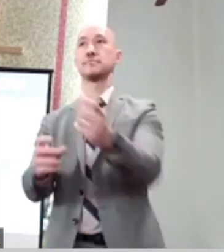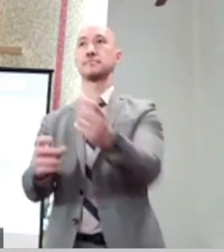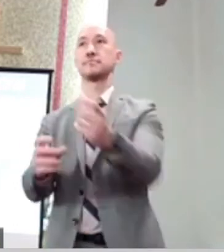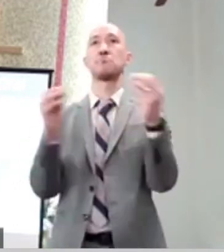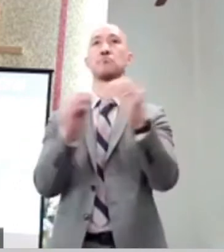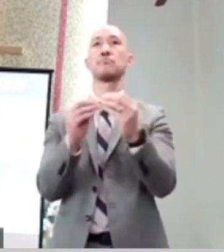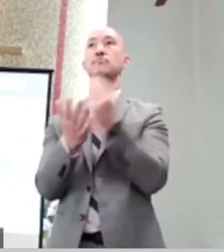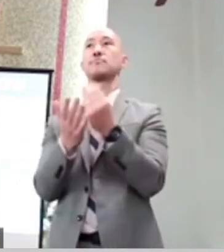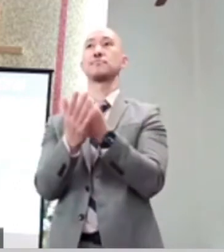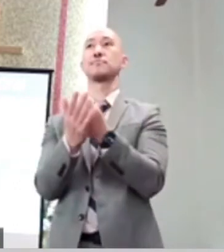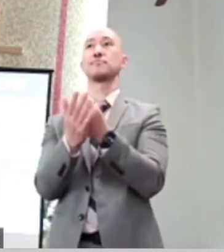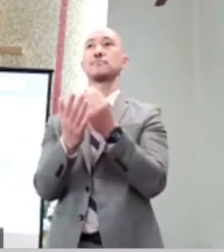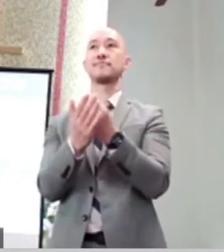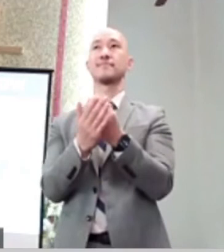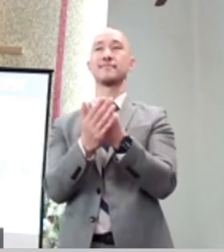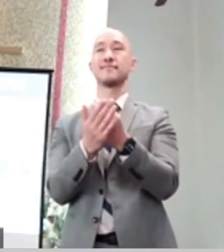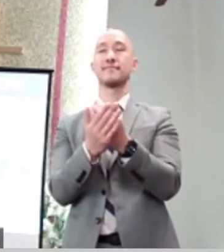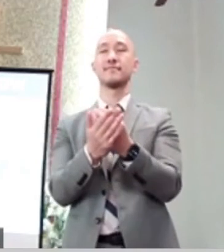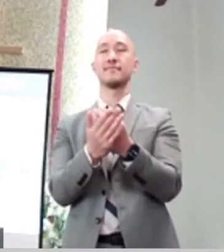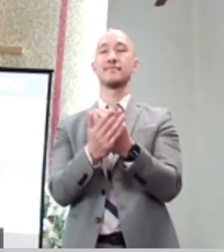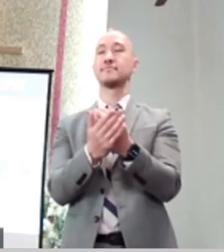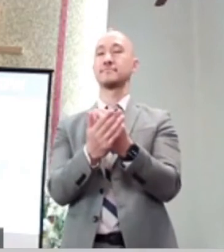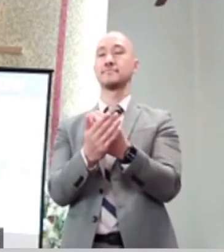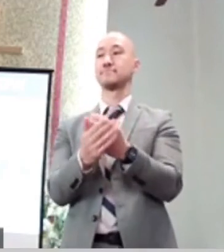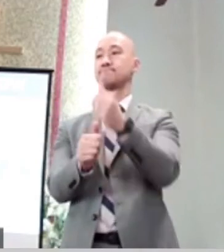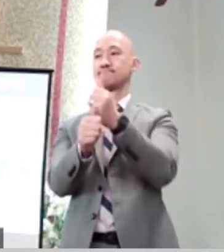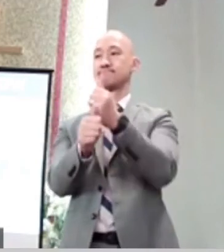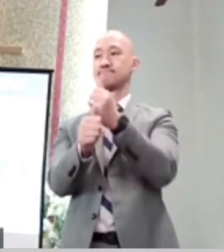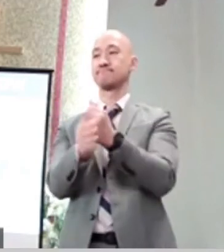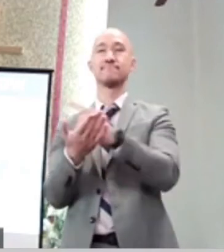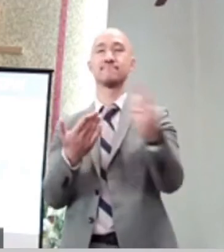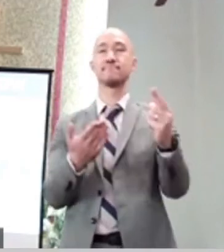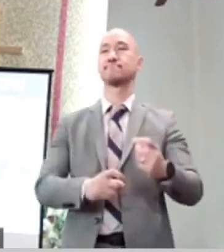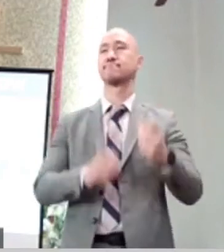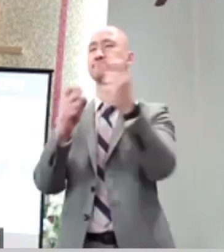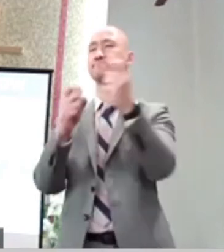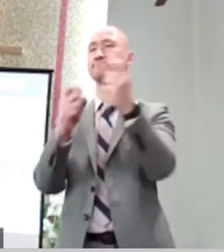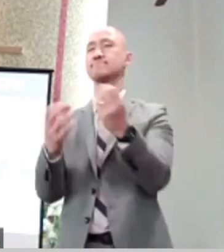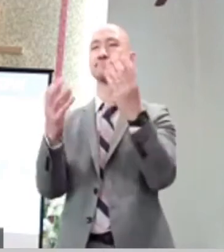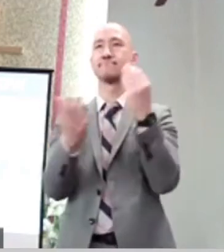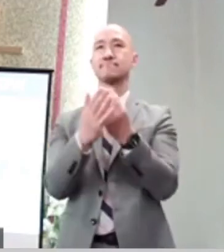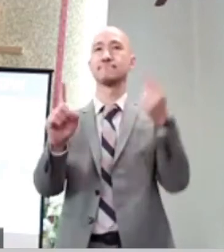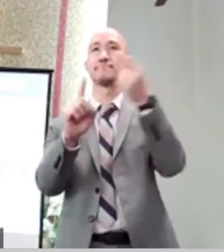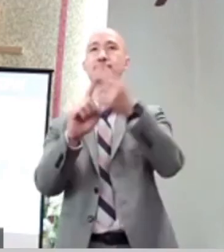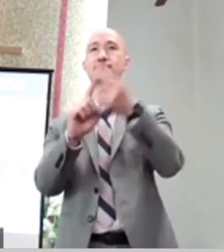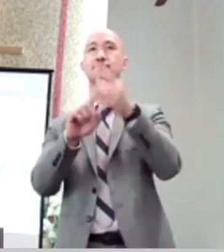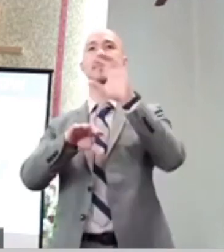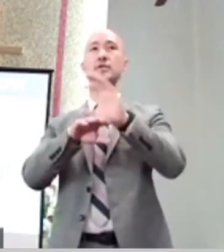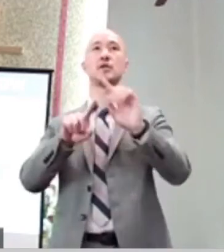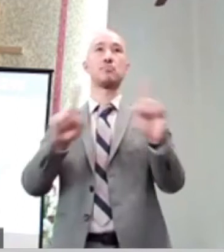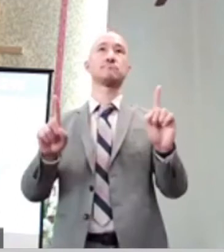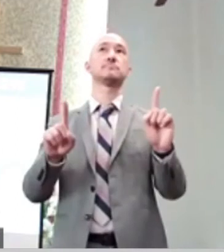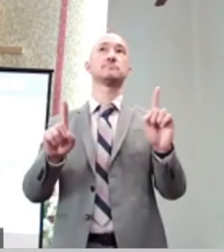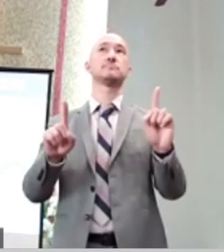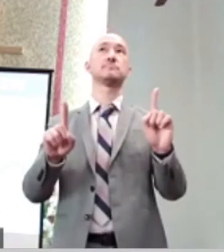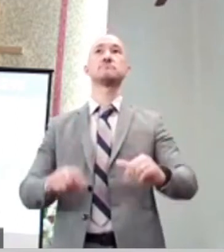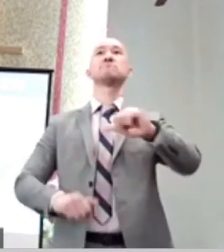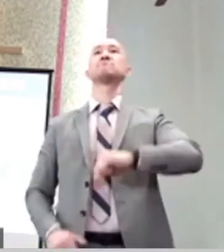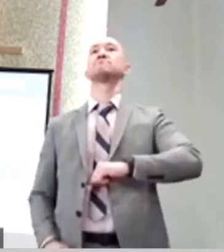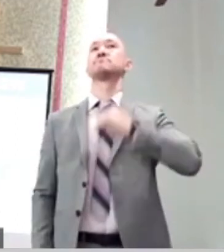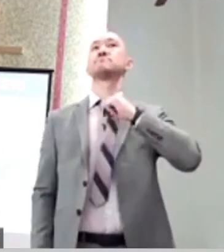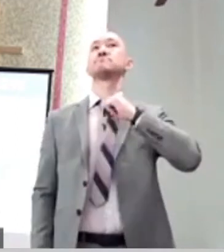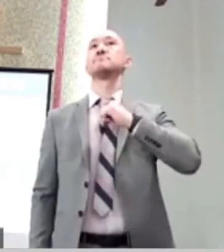relationship with God? I could claim I am, right? So I give more than you. Now, we know that that's not true, but